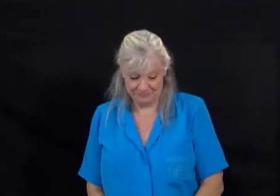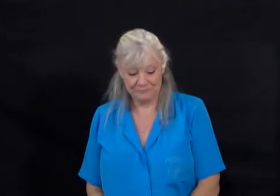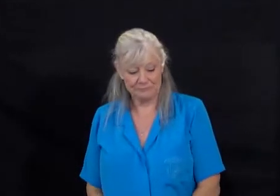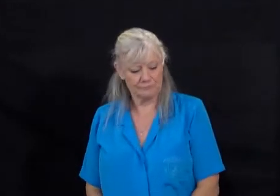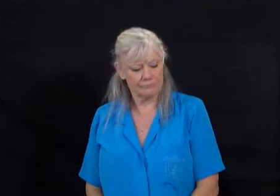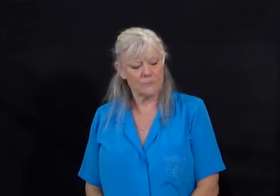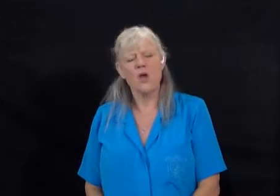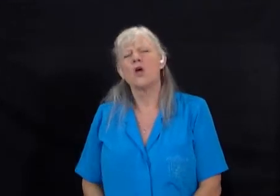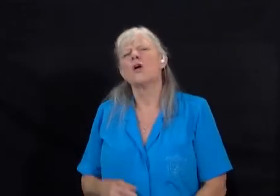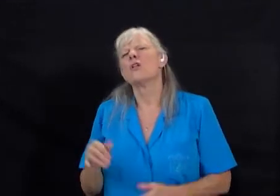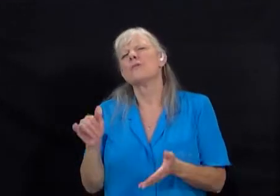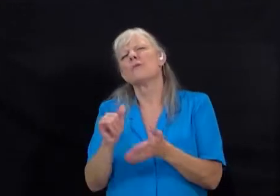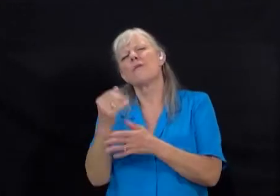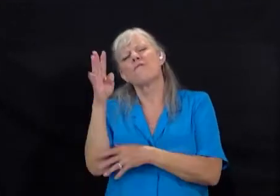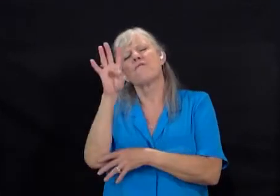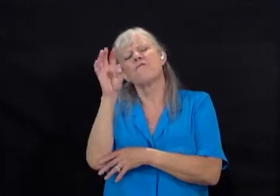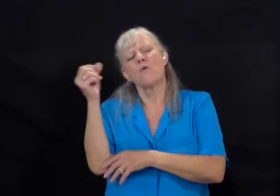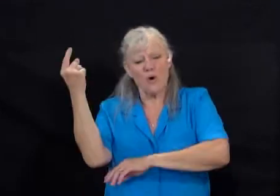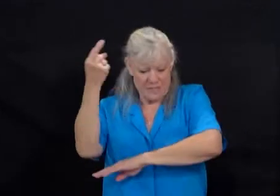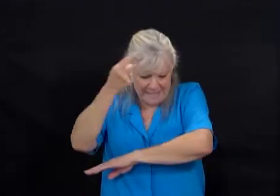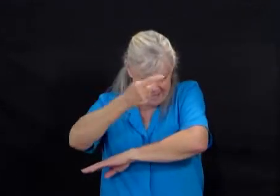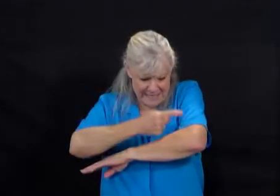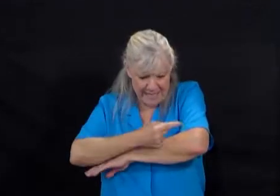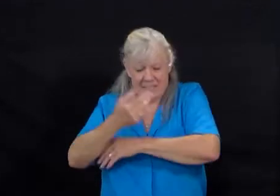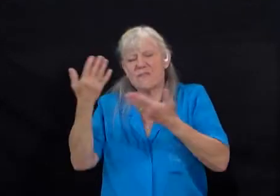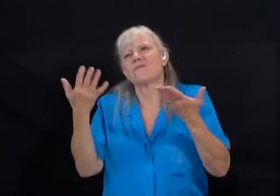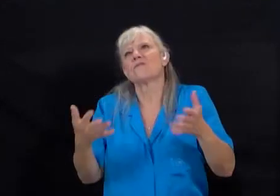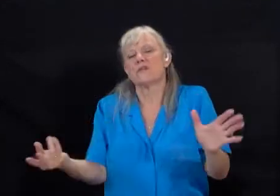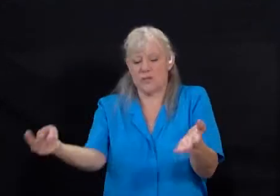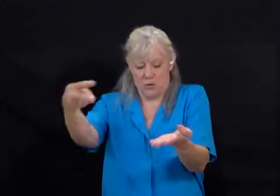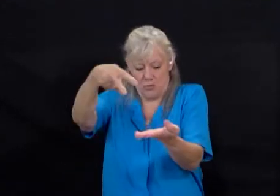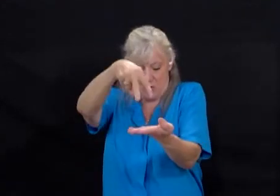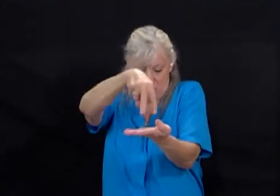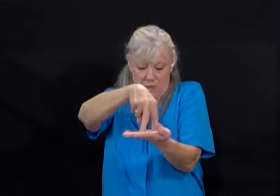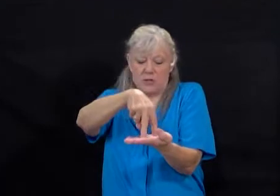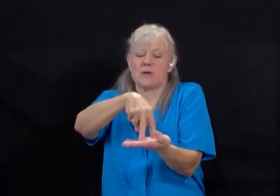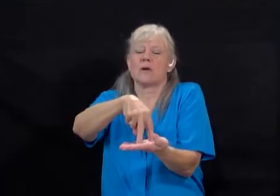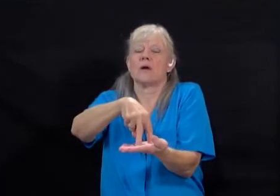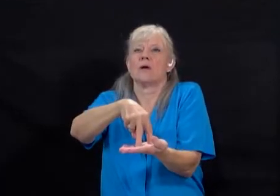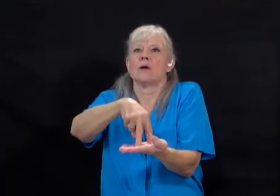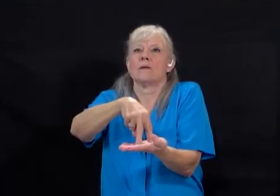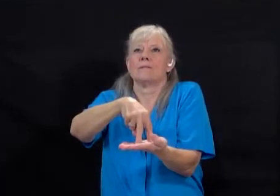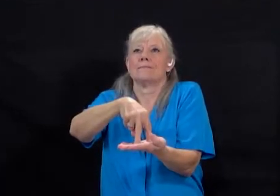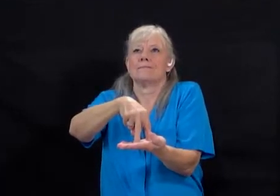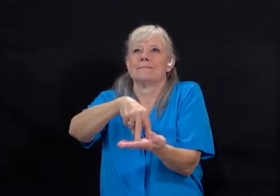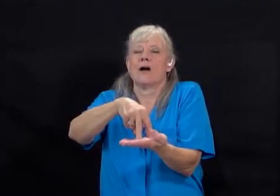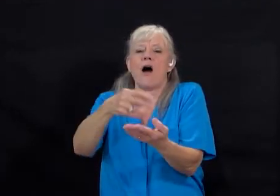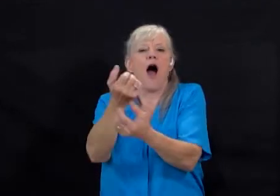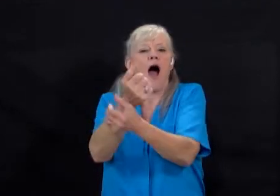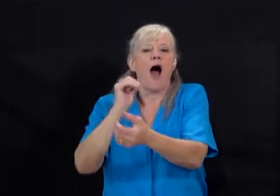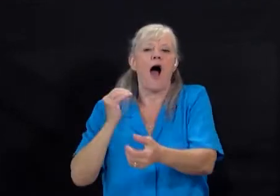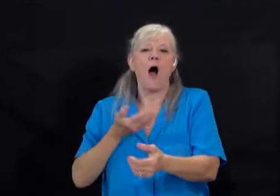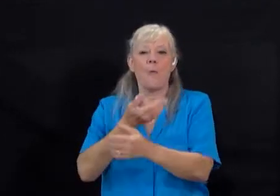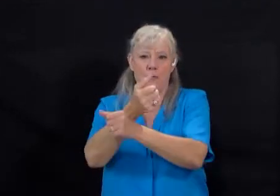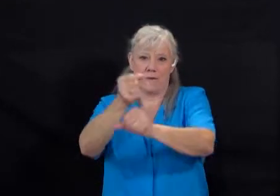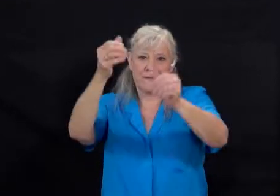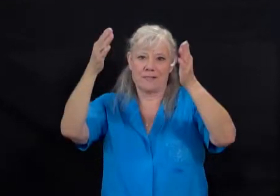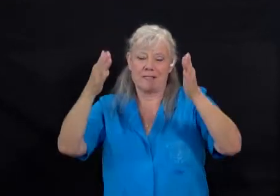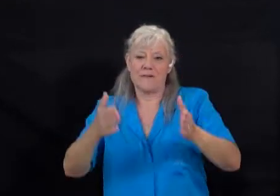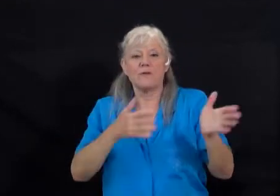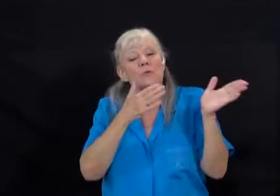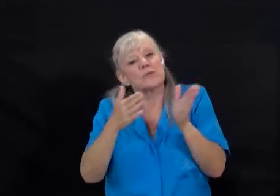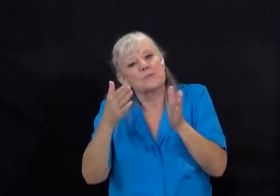For those 40 days after his resurrection, our divine Savior was preparing his